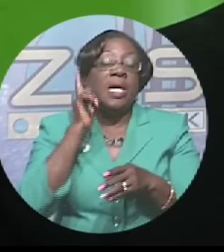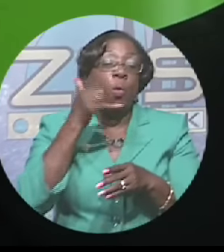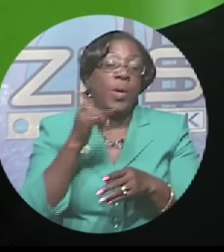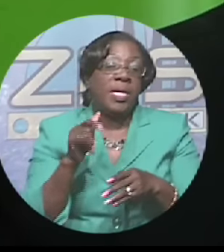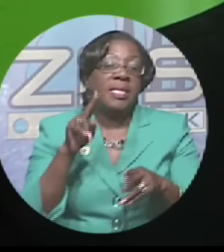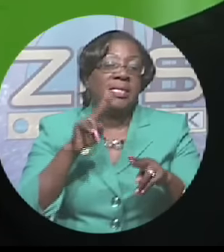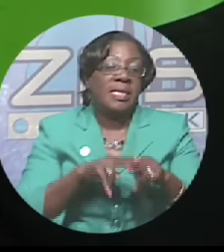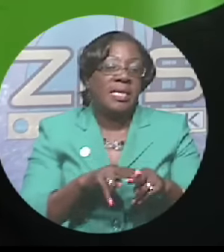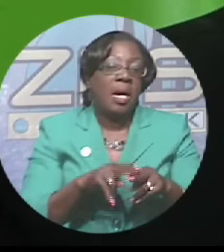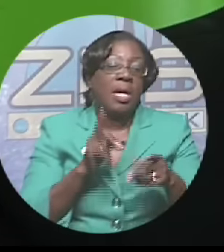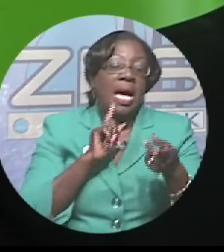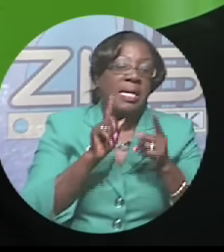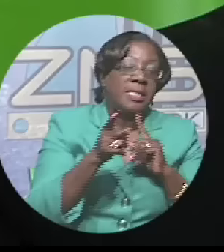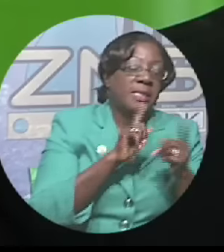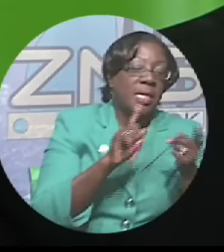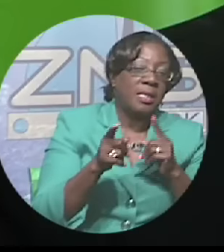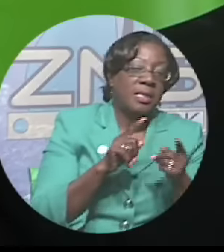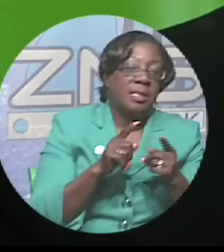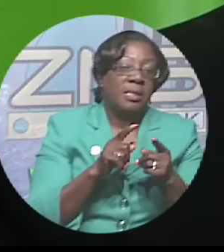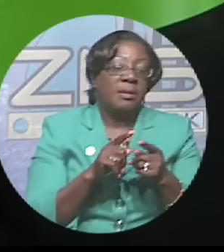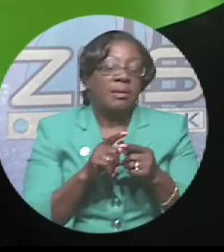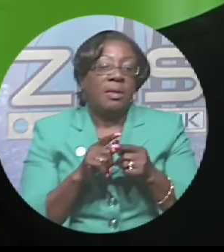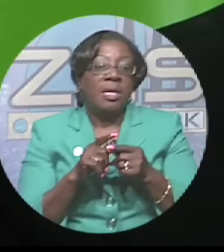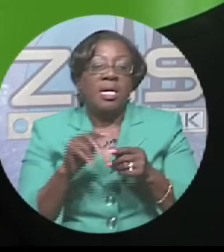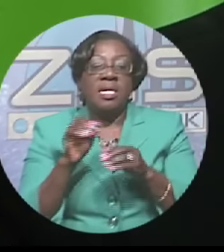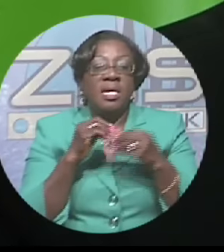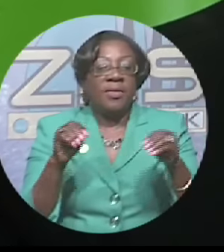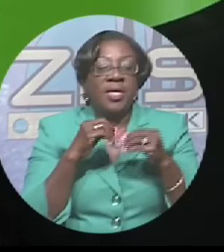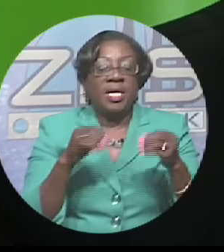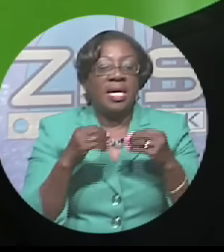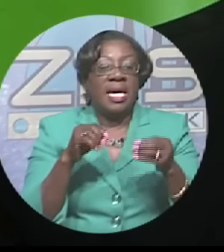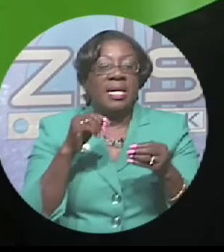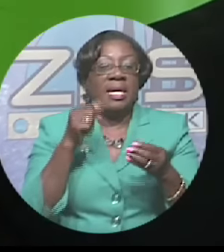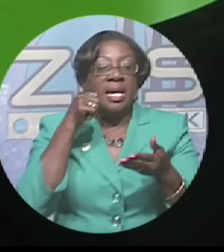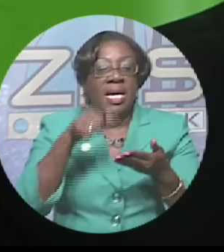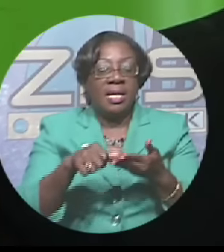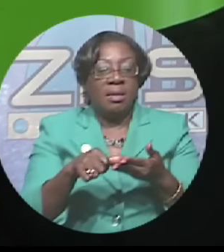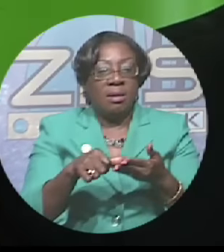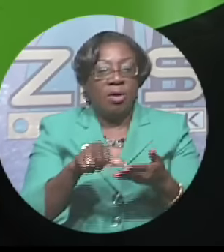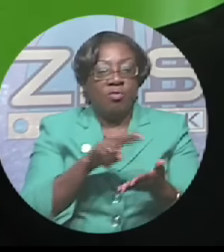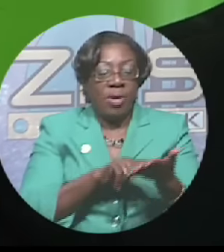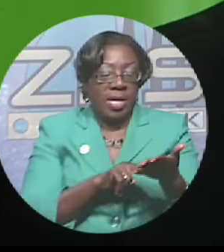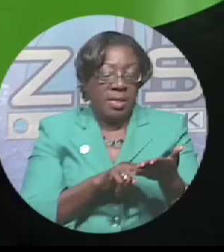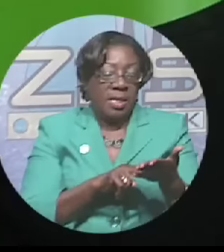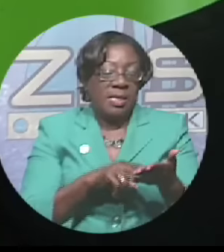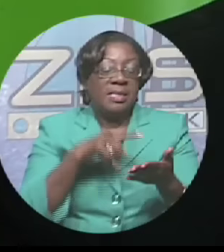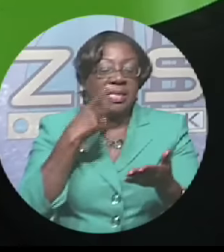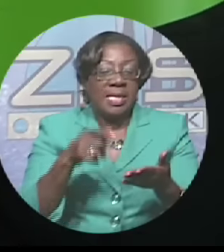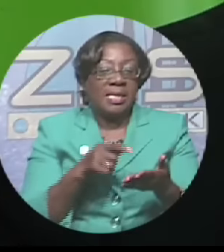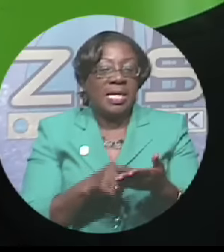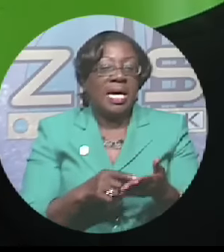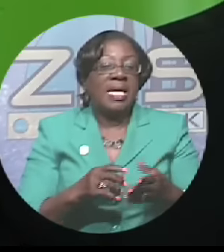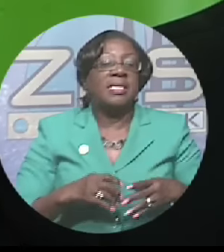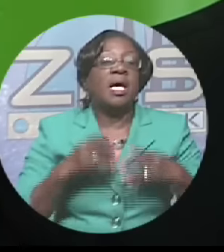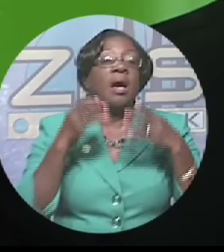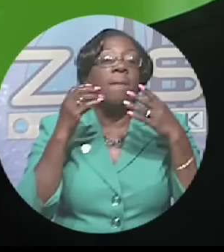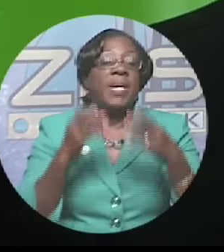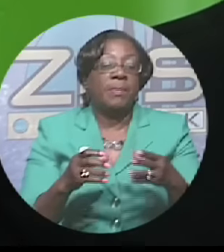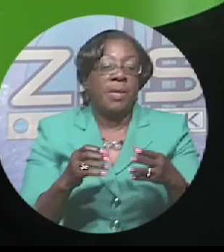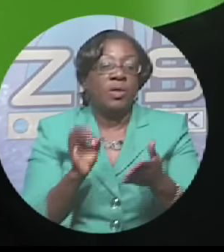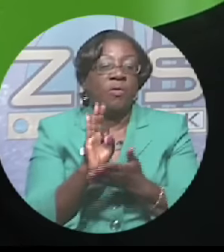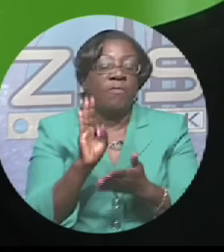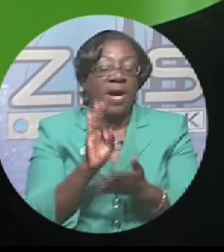solution. Nothing in the letter that was read suggests that there is a commitment to finance